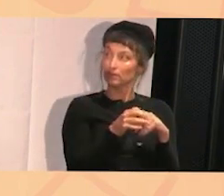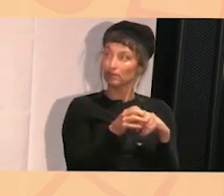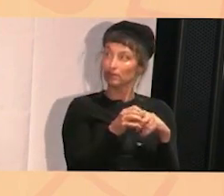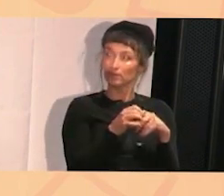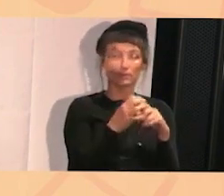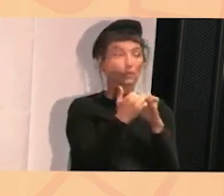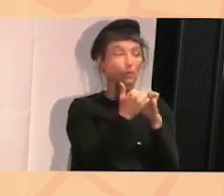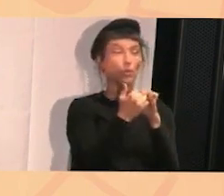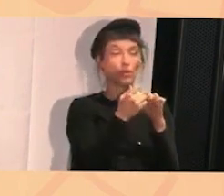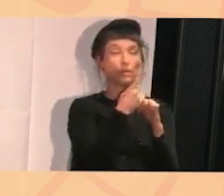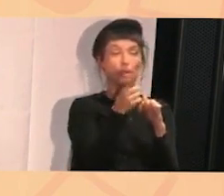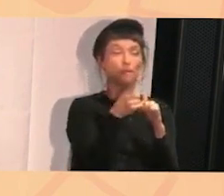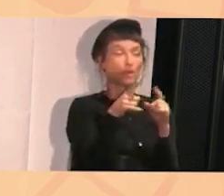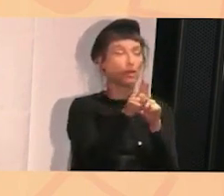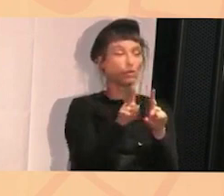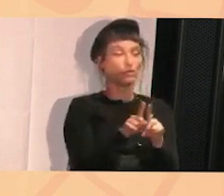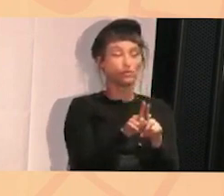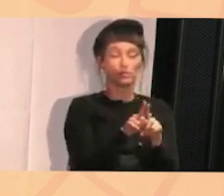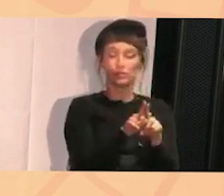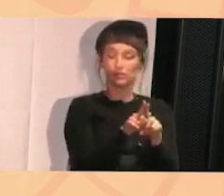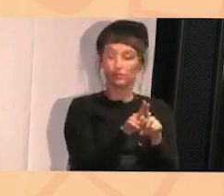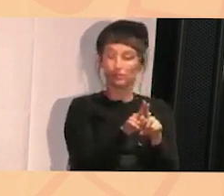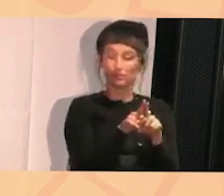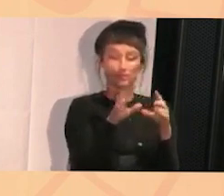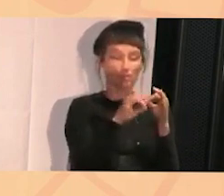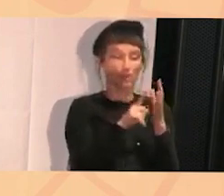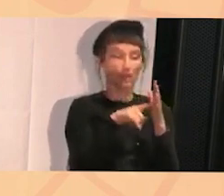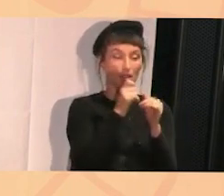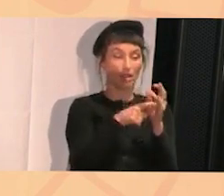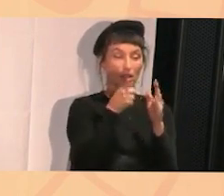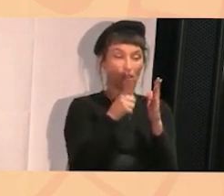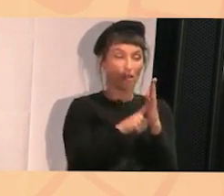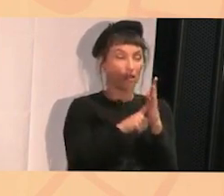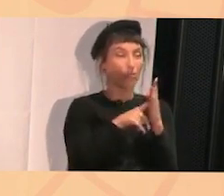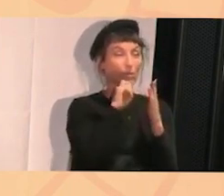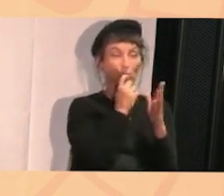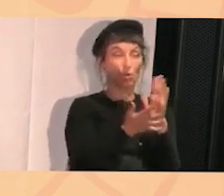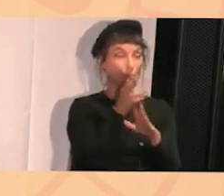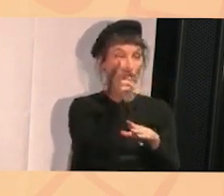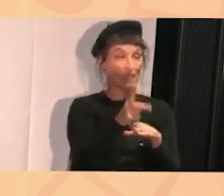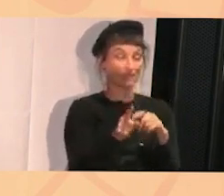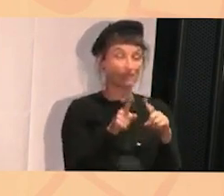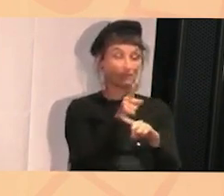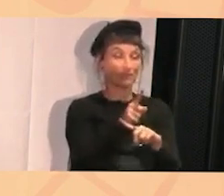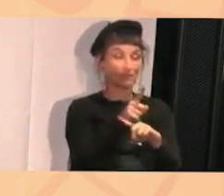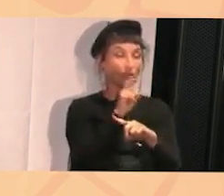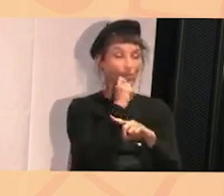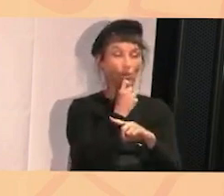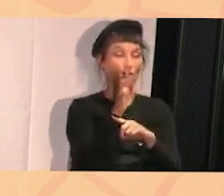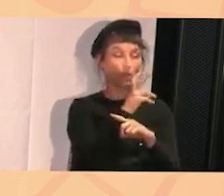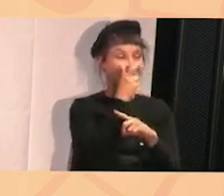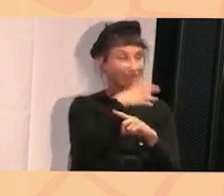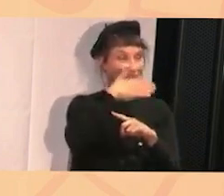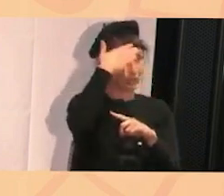work with them, as well as in Belgo, which will be in Belgo next week, and we'll have all the senior elders from